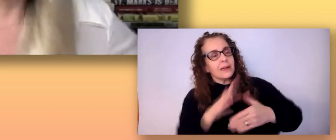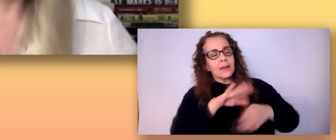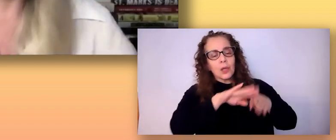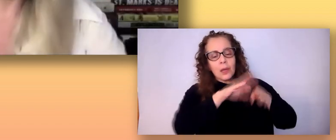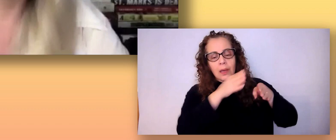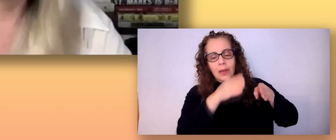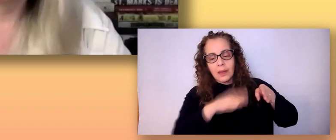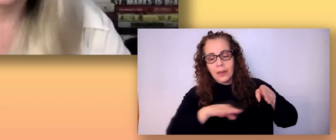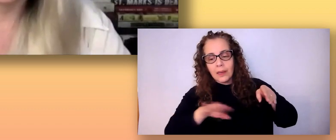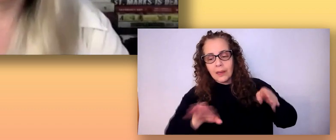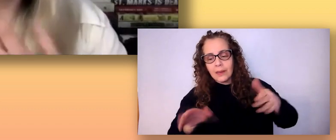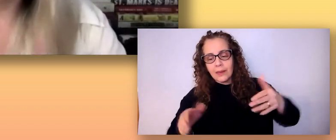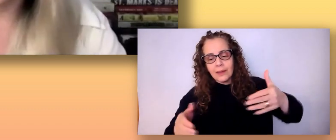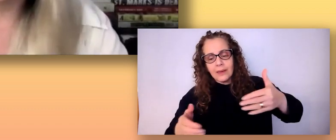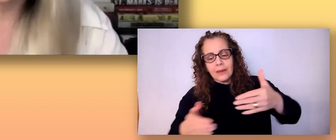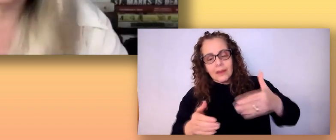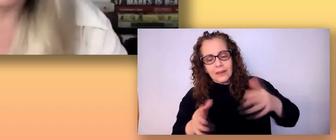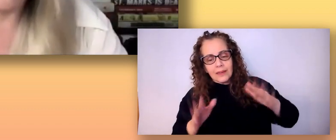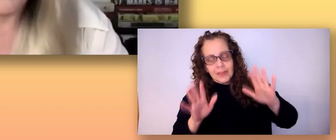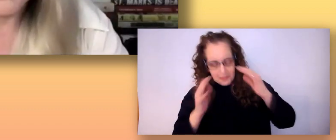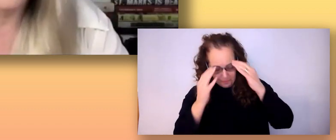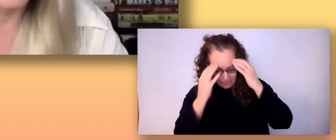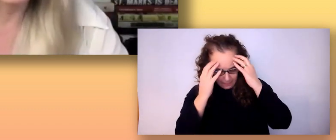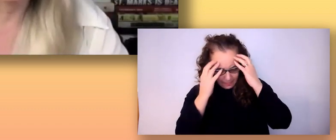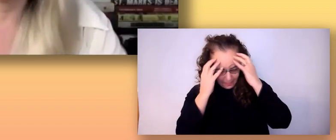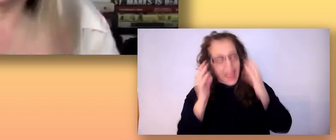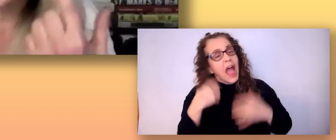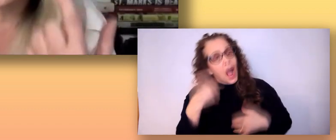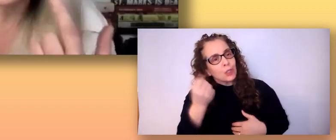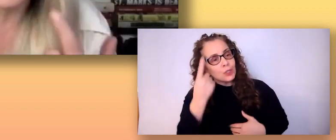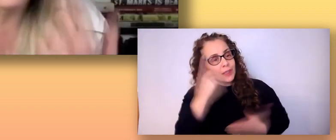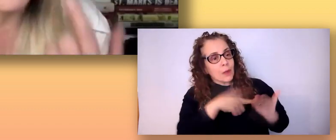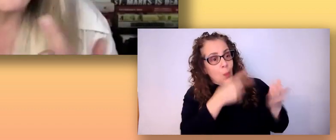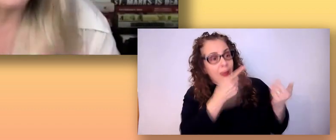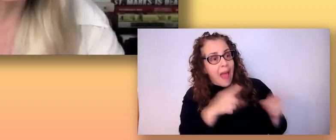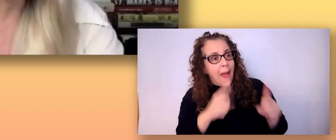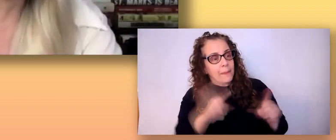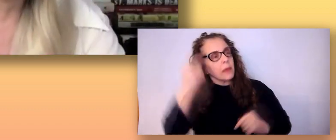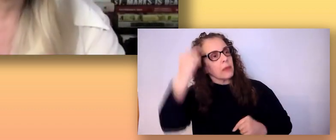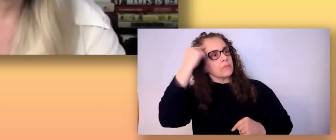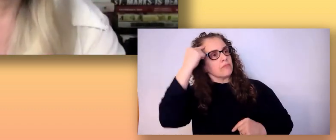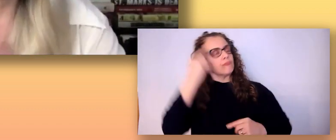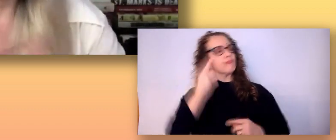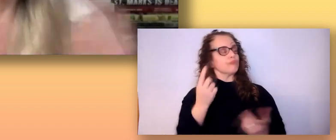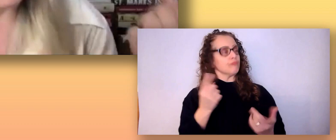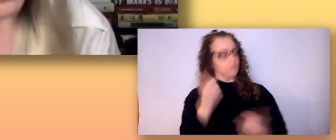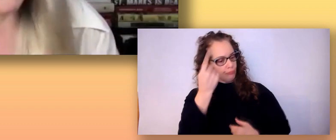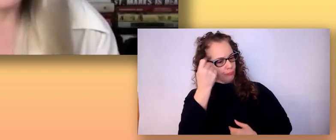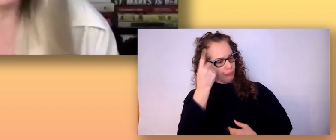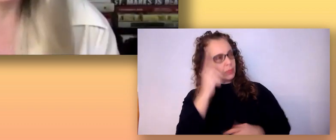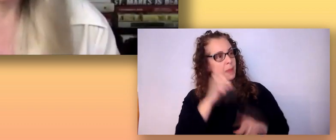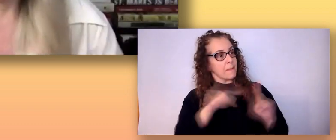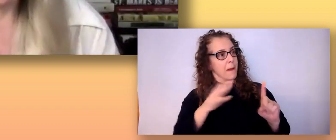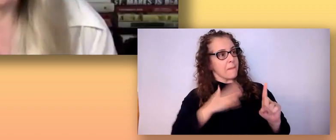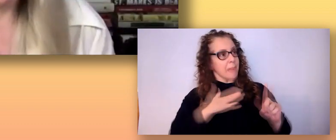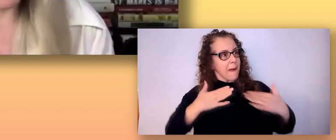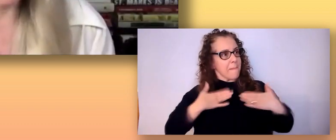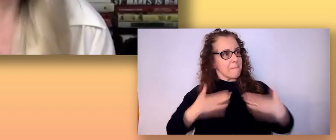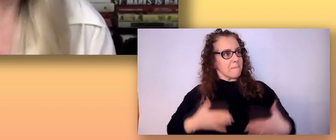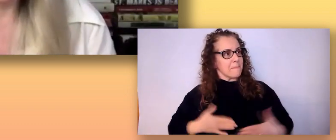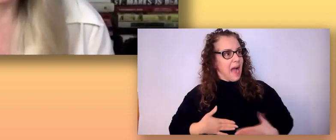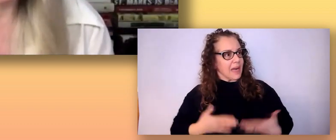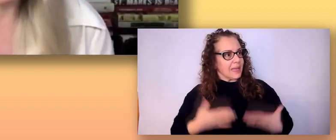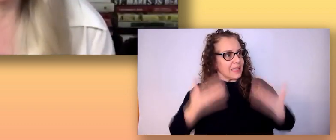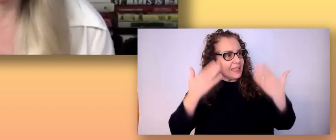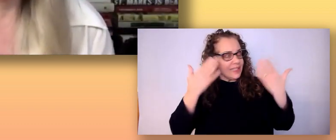hips. I can understand what's going on. I can know it in my mind, but my body doesn't know how